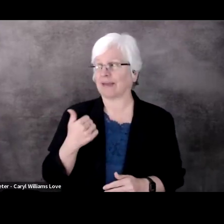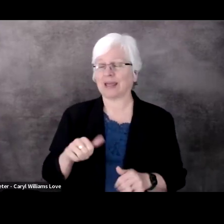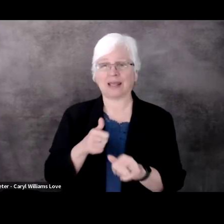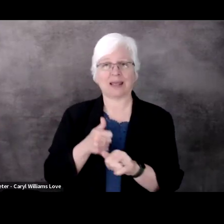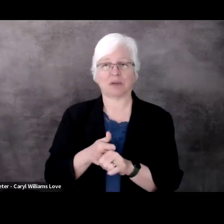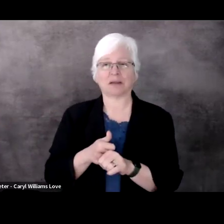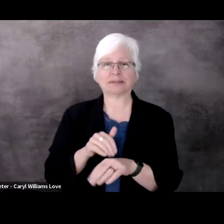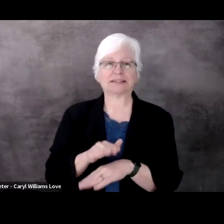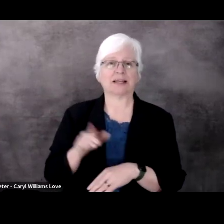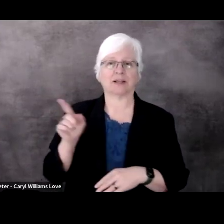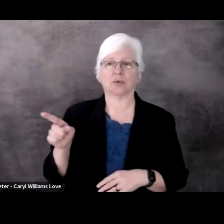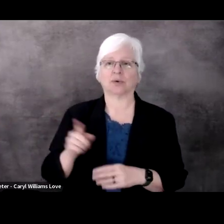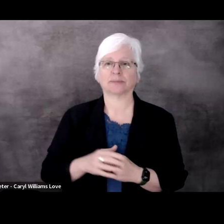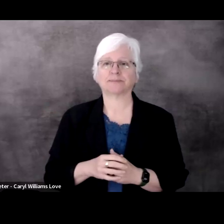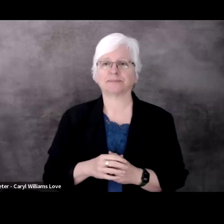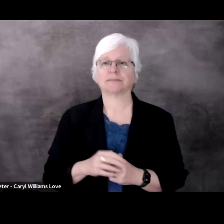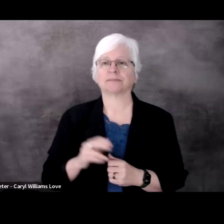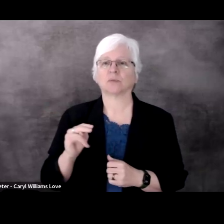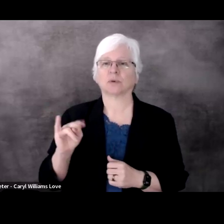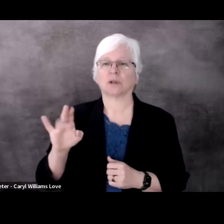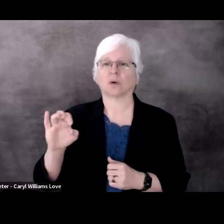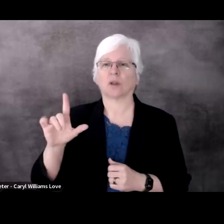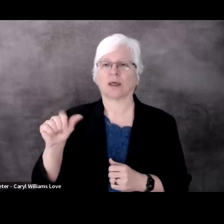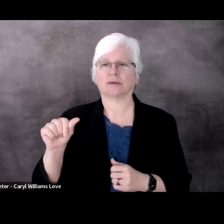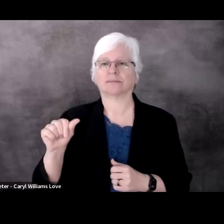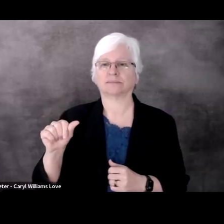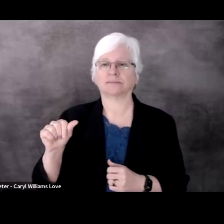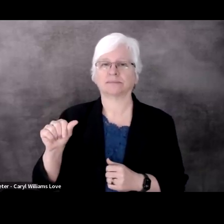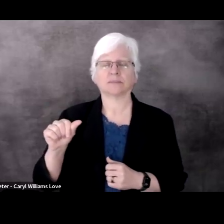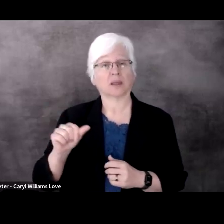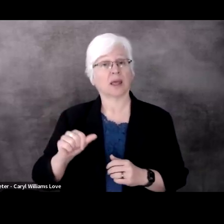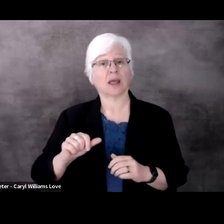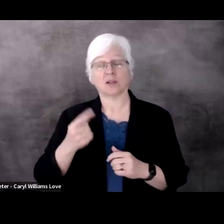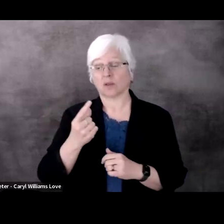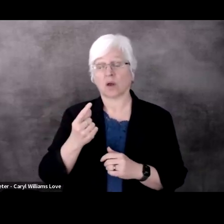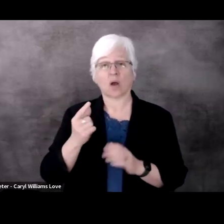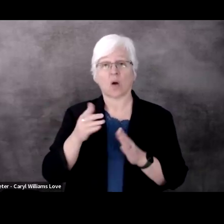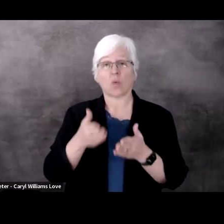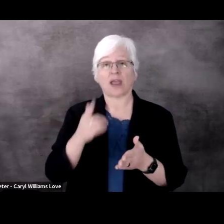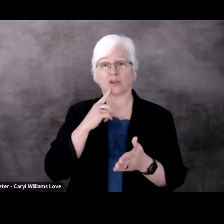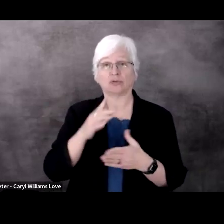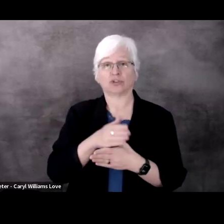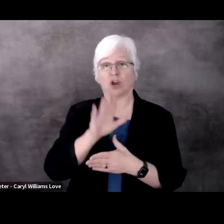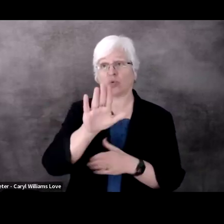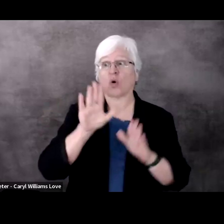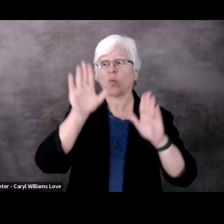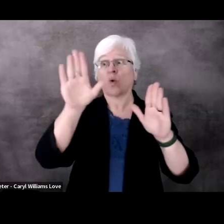and we'll include those in this newsletter. It's a great way to share some of your great work that you're doing.